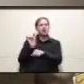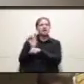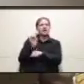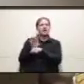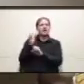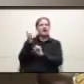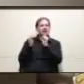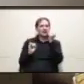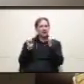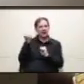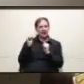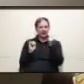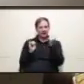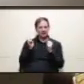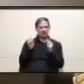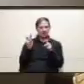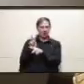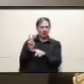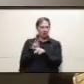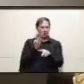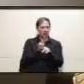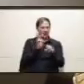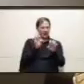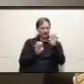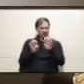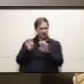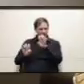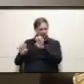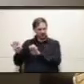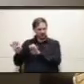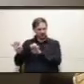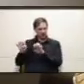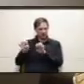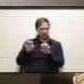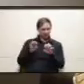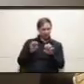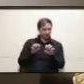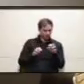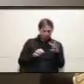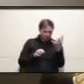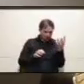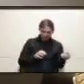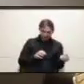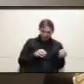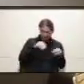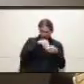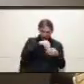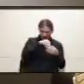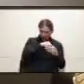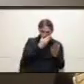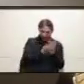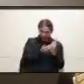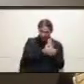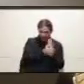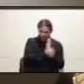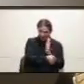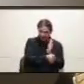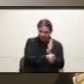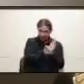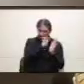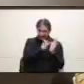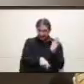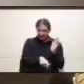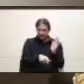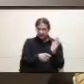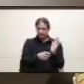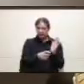to applying monitoring and evaluation of this particular project. So don't you have anyone or internal capacity of a person who can at